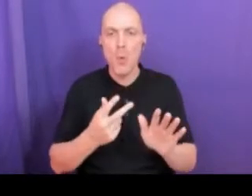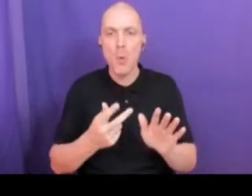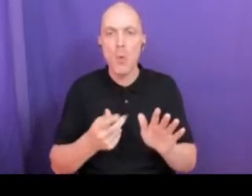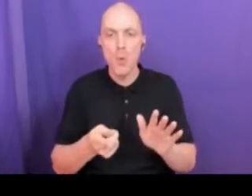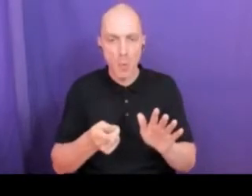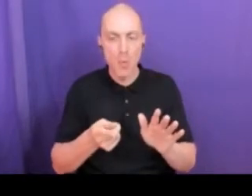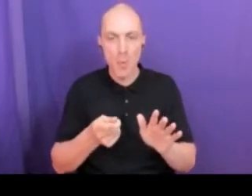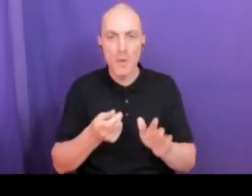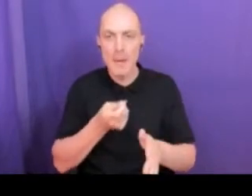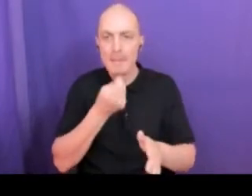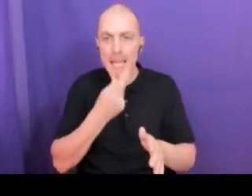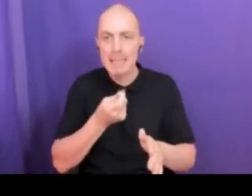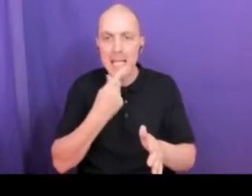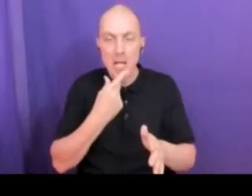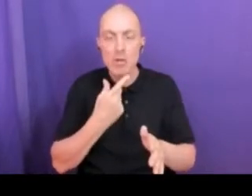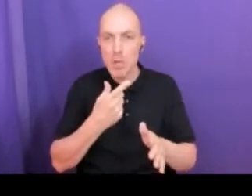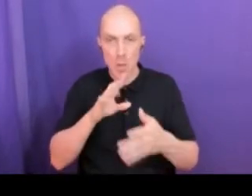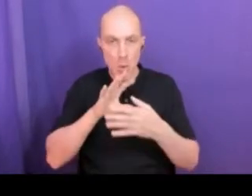memantine.